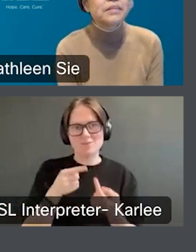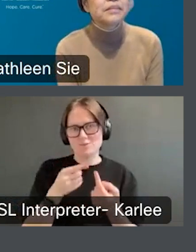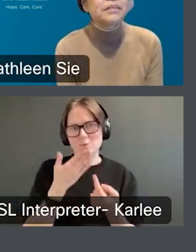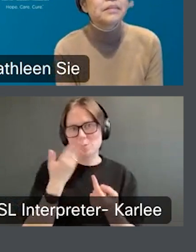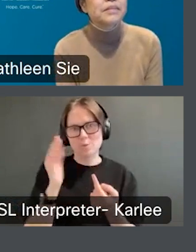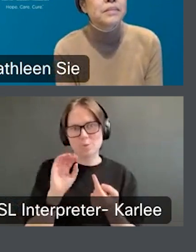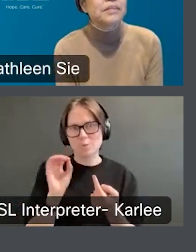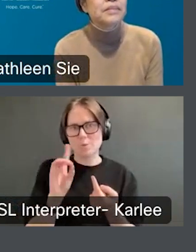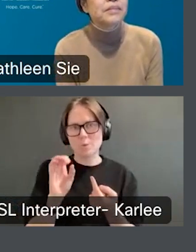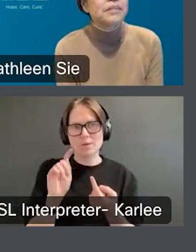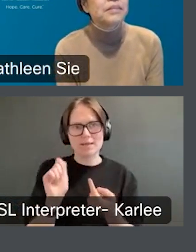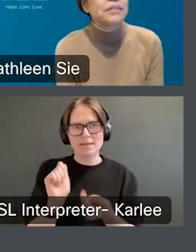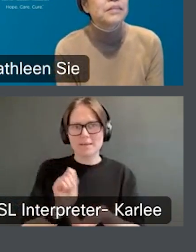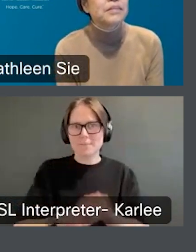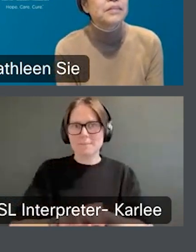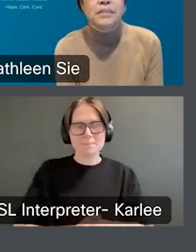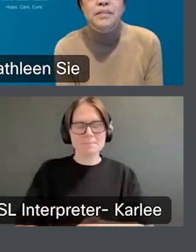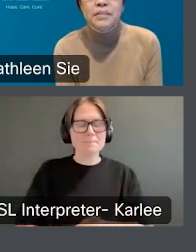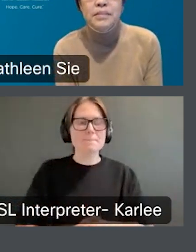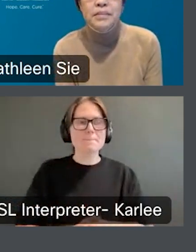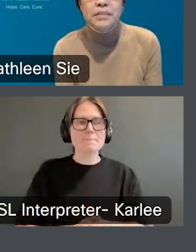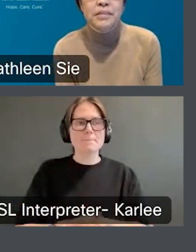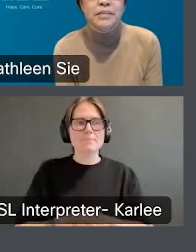In other words, our